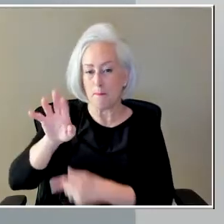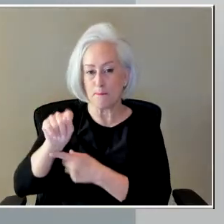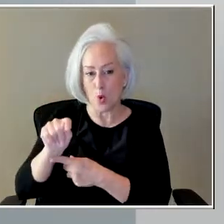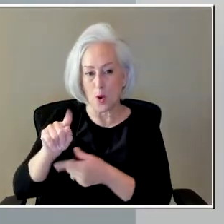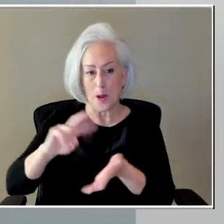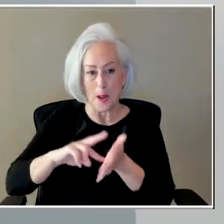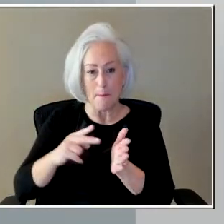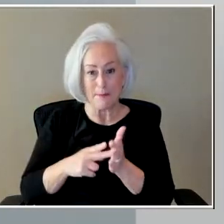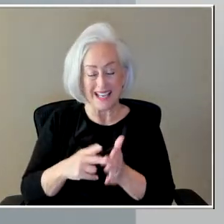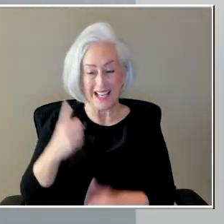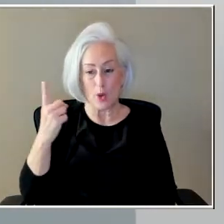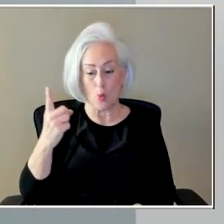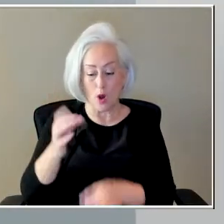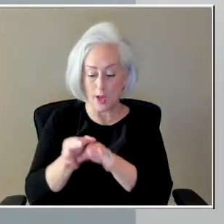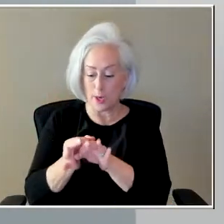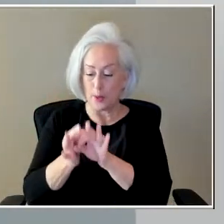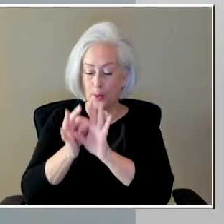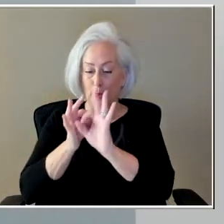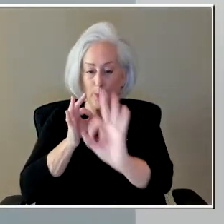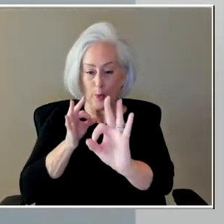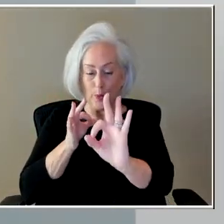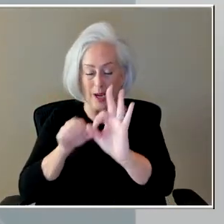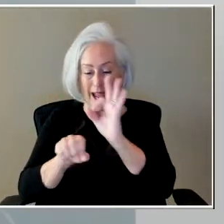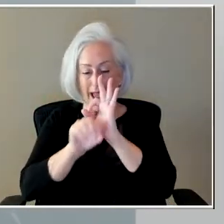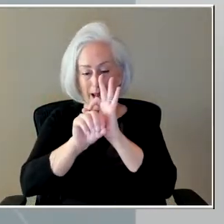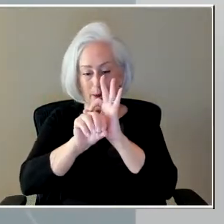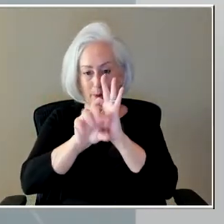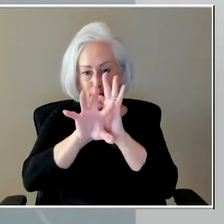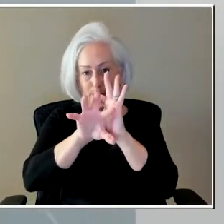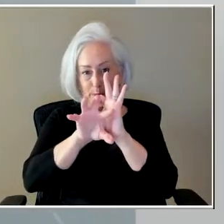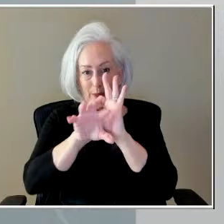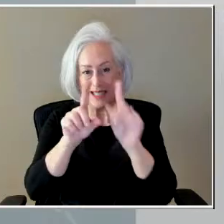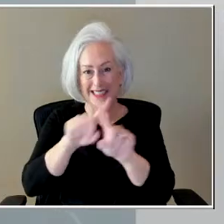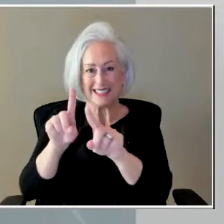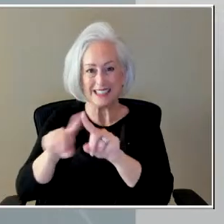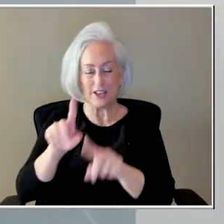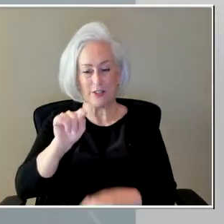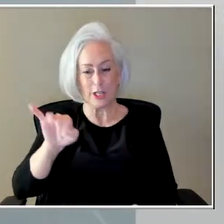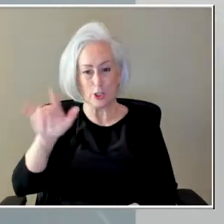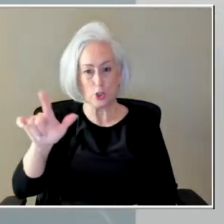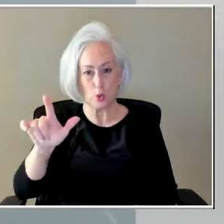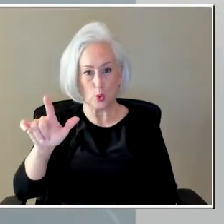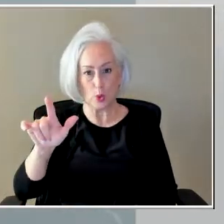single arm instead of multiple arms. What kind of surgeries only need one arm?